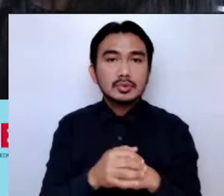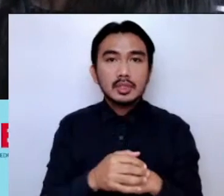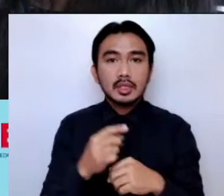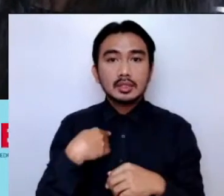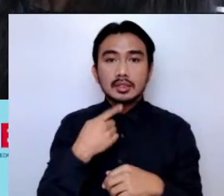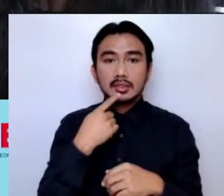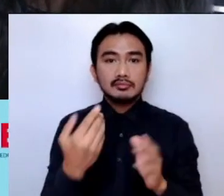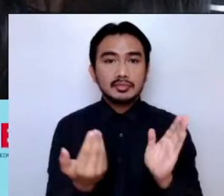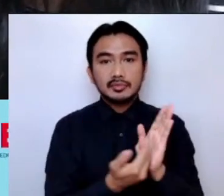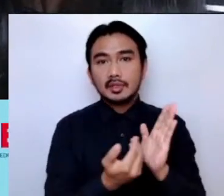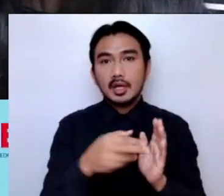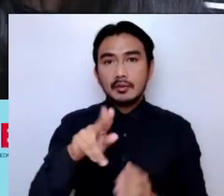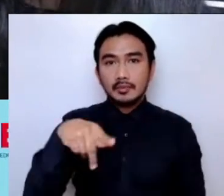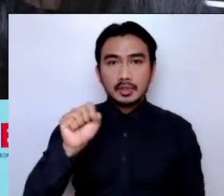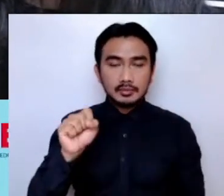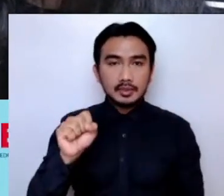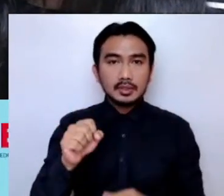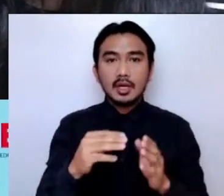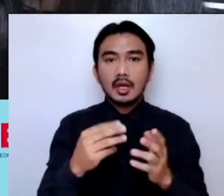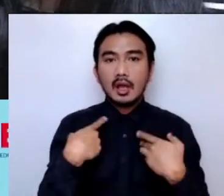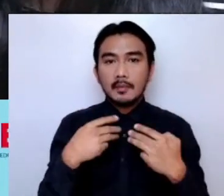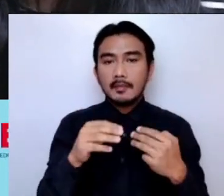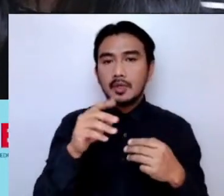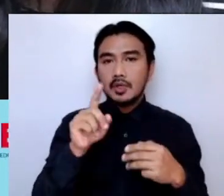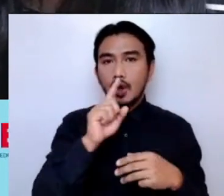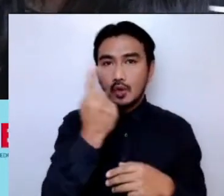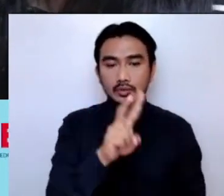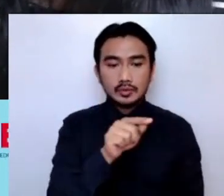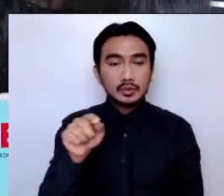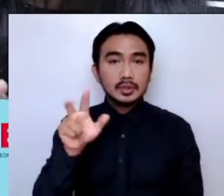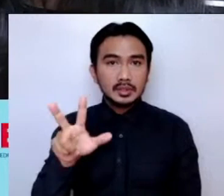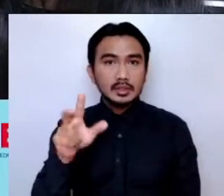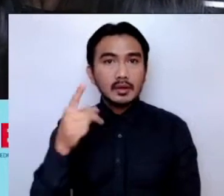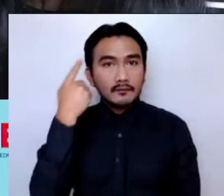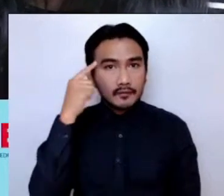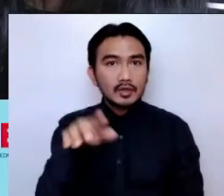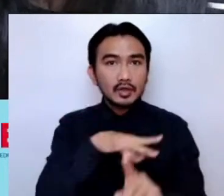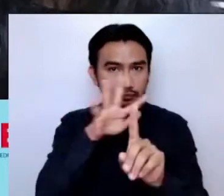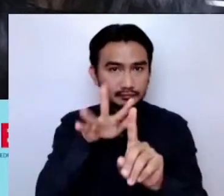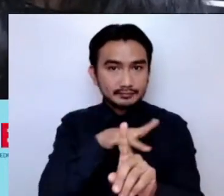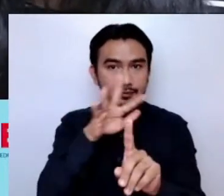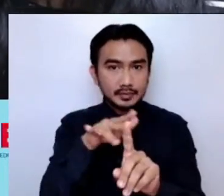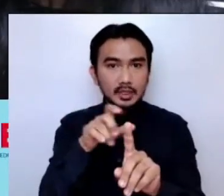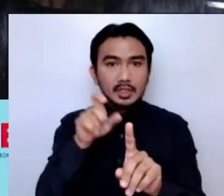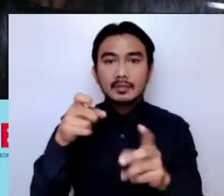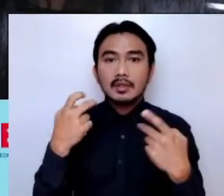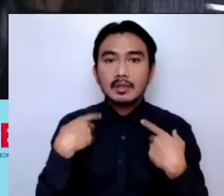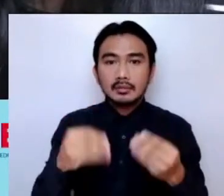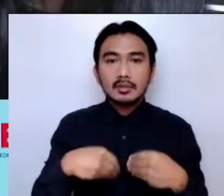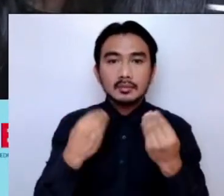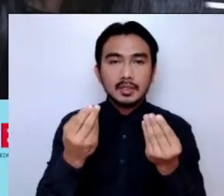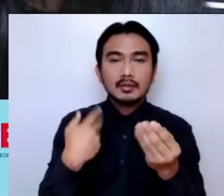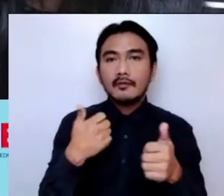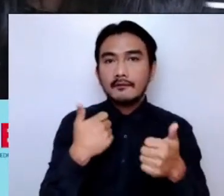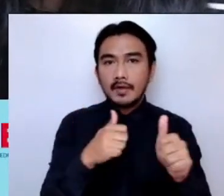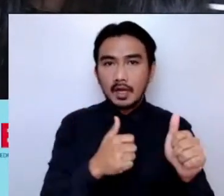manual, it is recommended that 2 to 3 observers sit for an observation, provided that usual protocols on physical